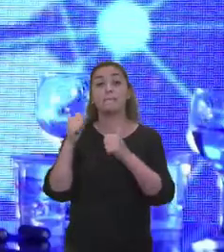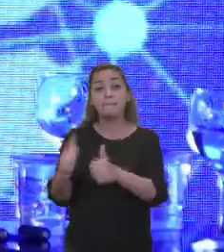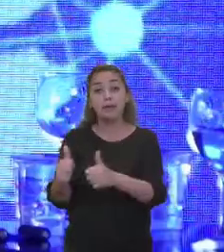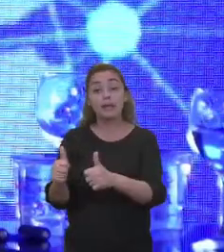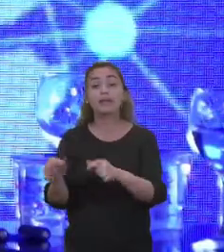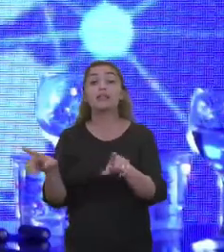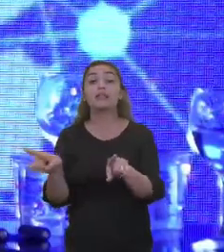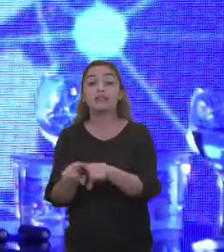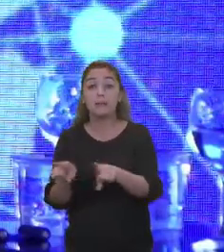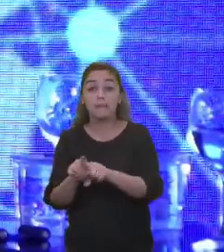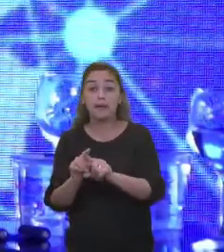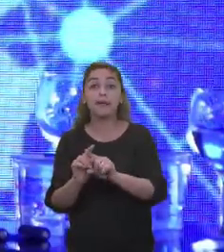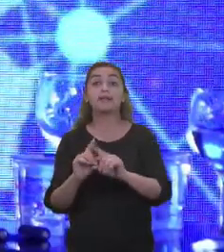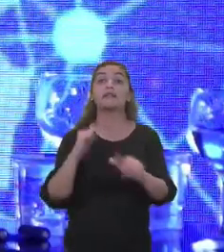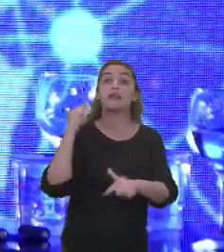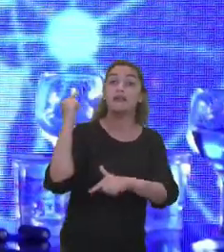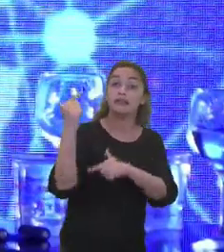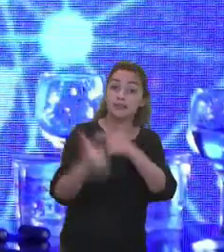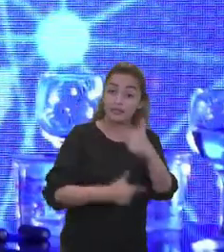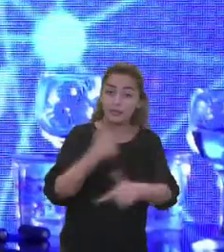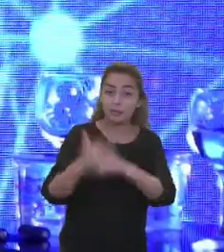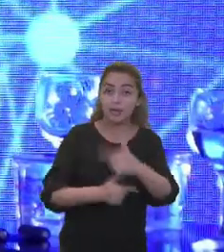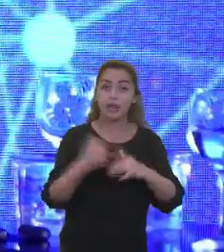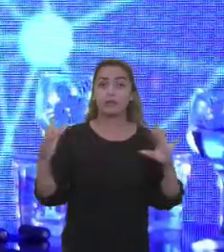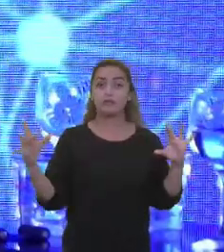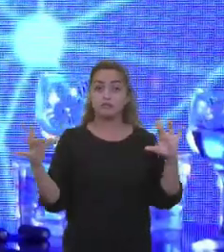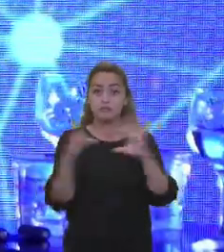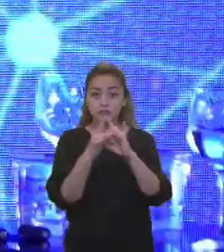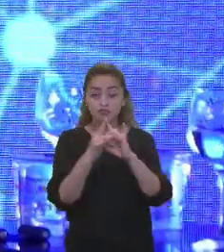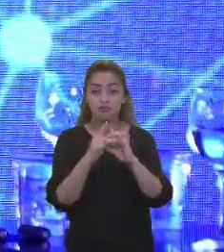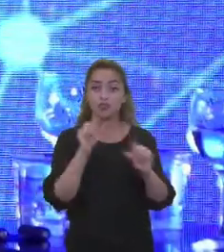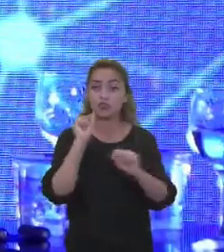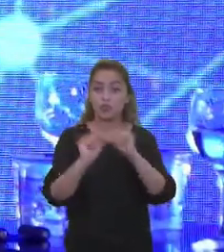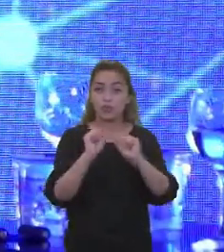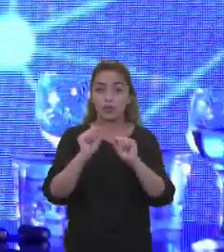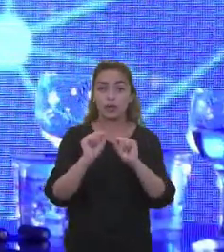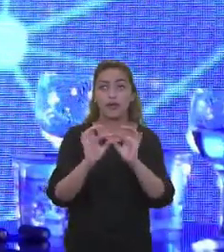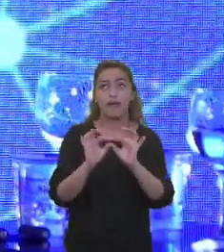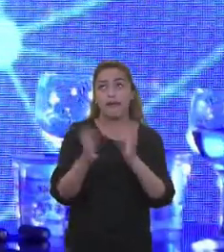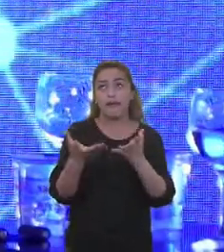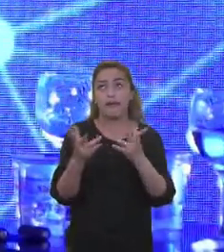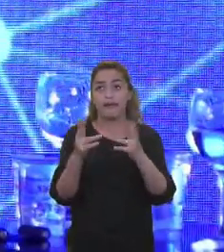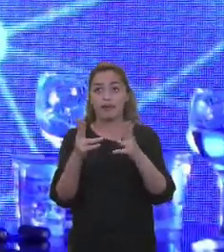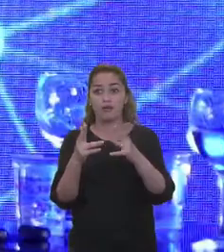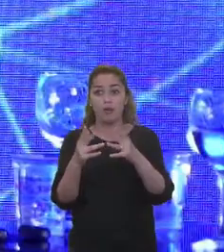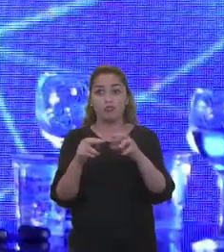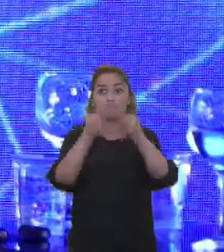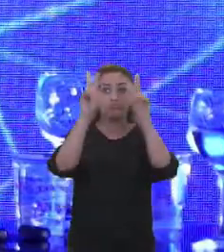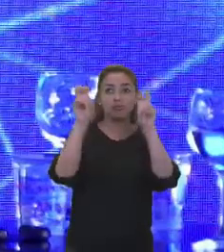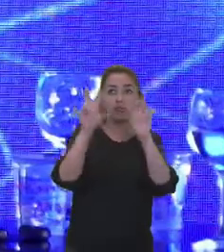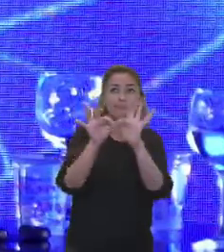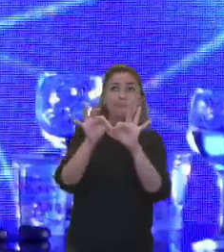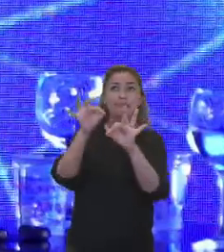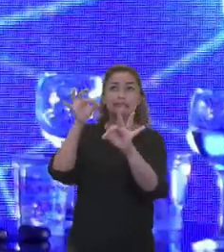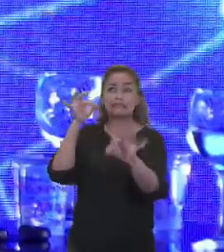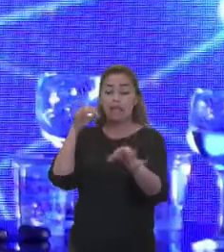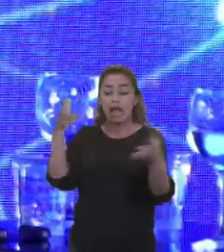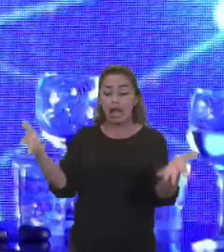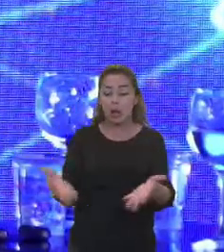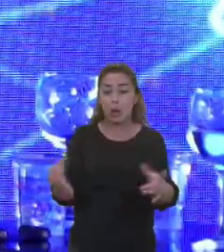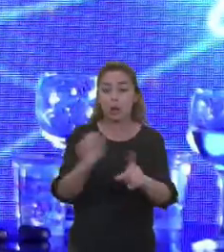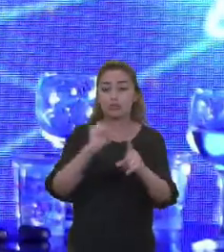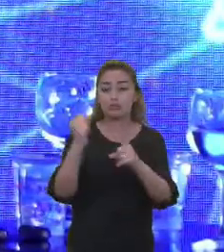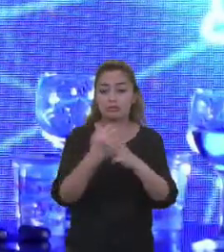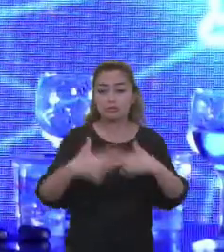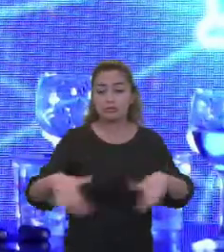can not only train them, but to work with the issues that are far away from what the society is seeing